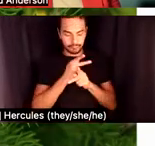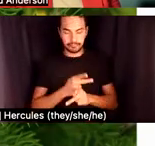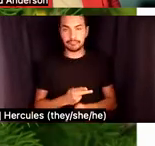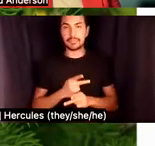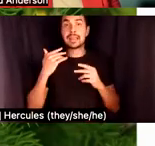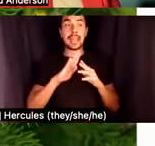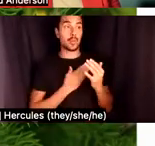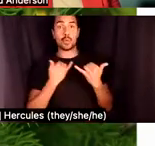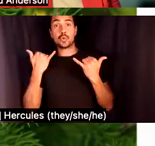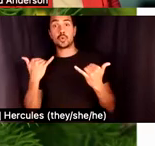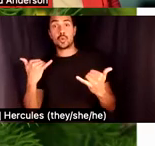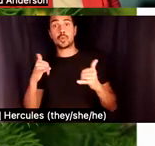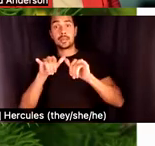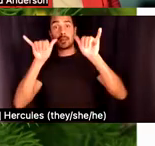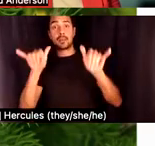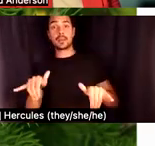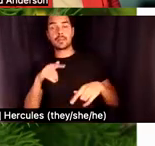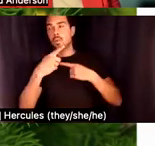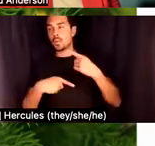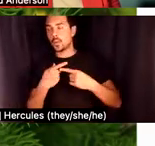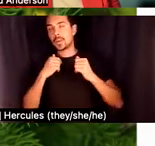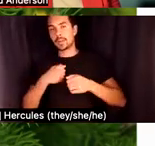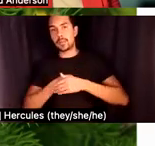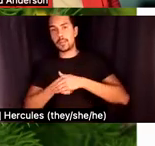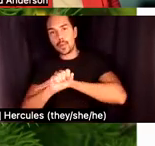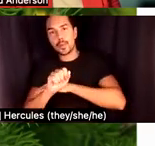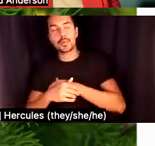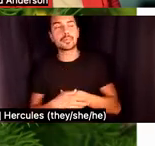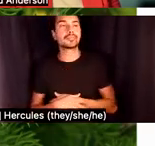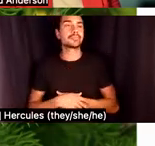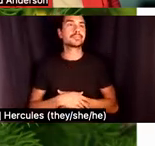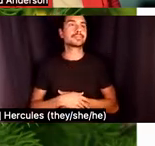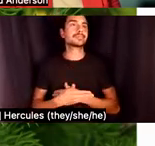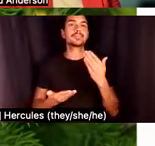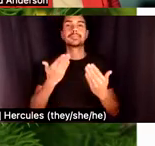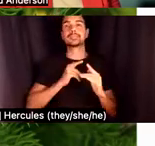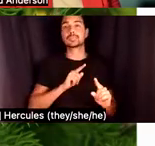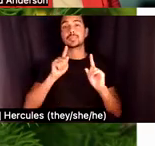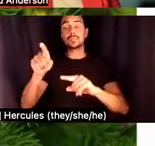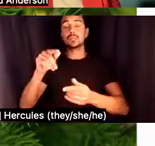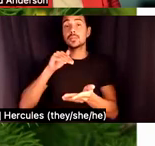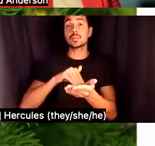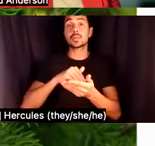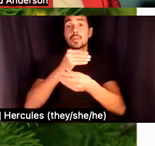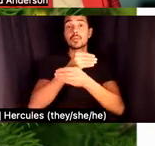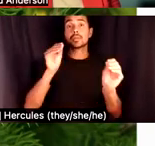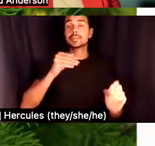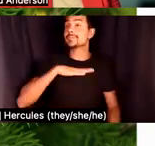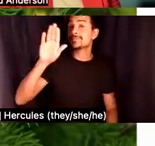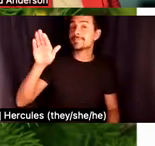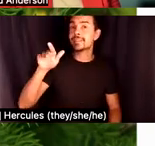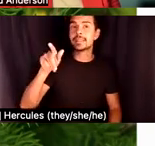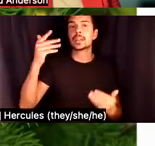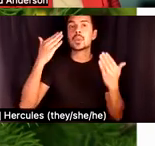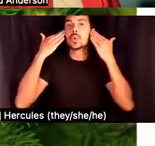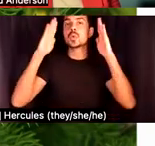of, when we give birth, or even when we just go into the office or go into the doctor's office and they don't know things about us, or they feel